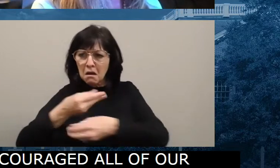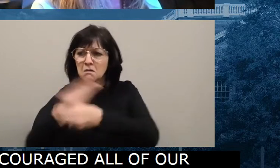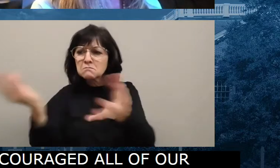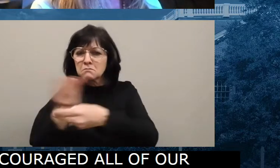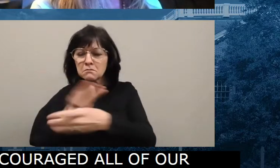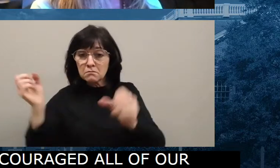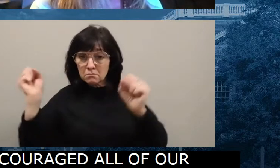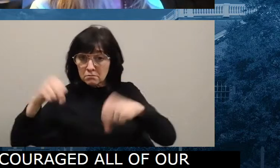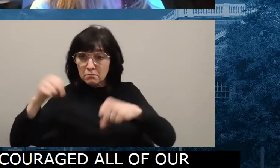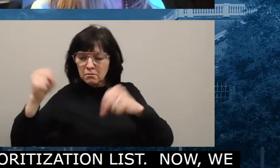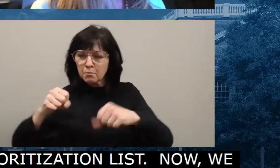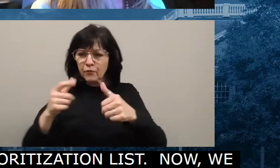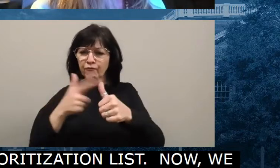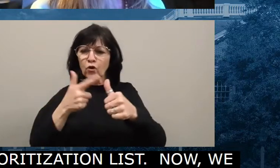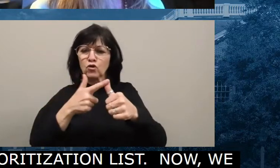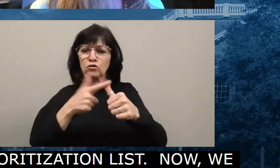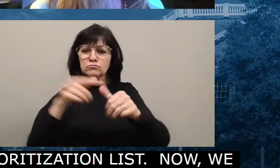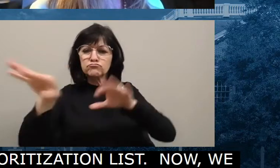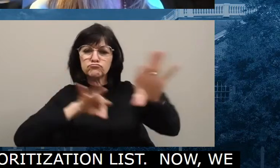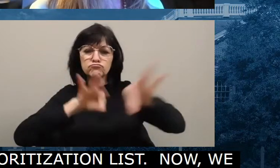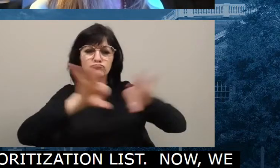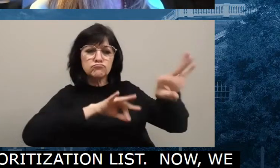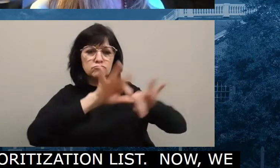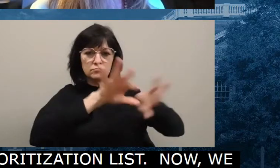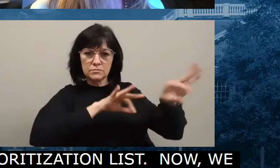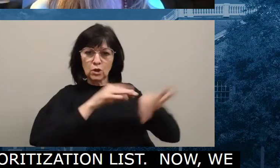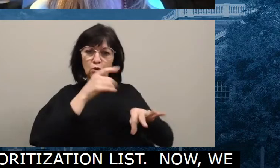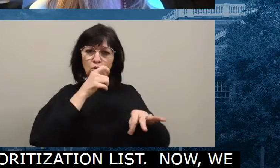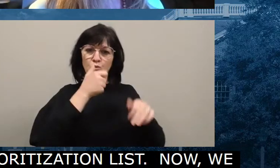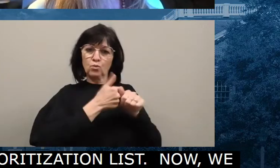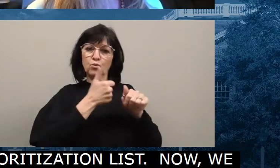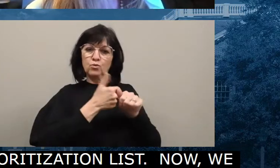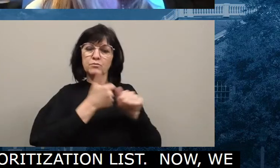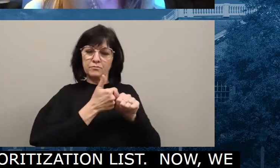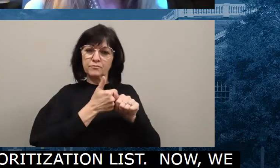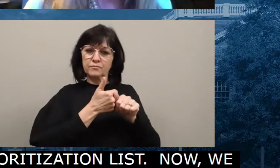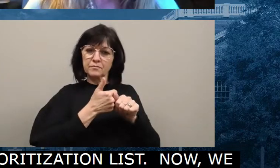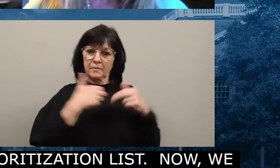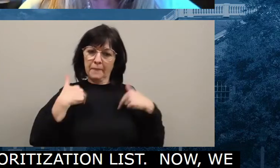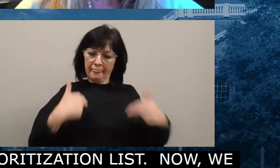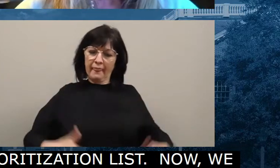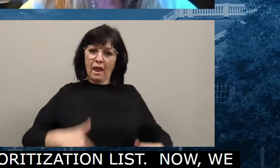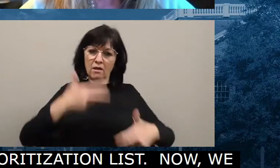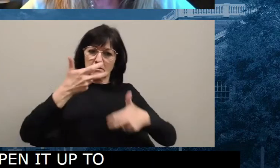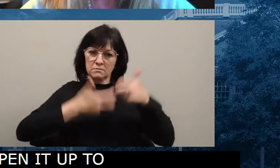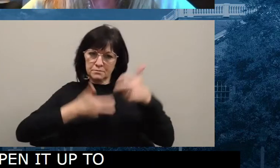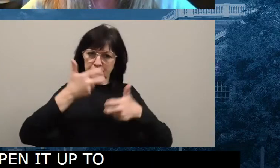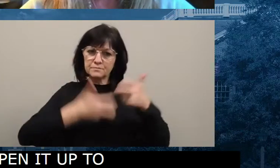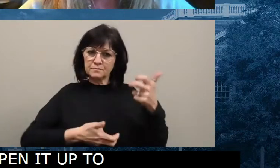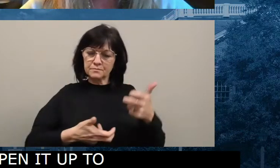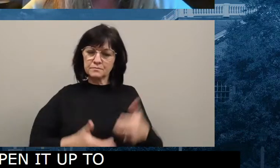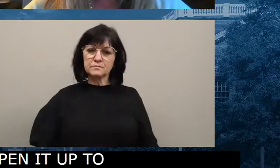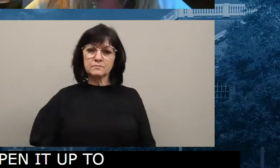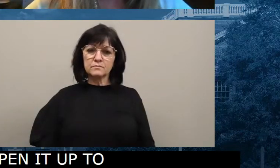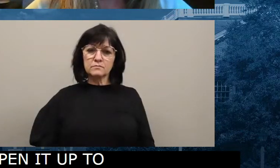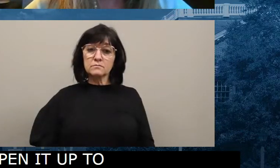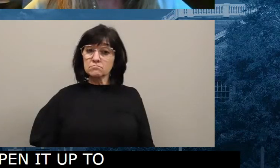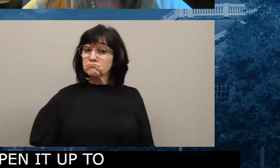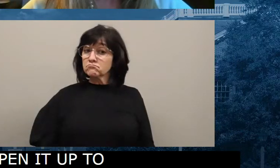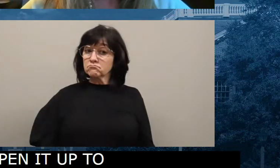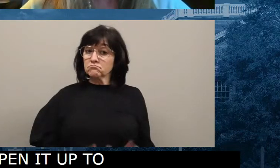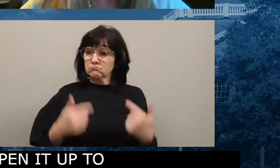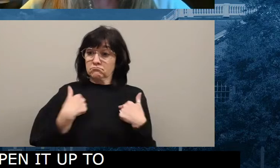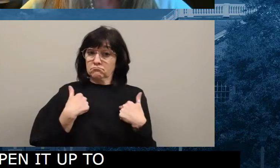distributing, administering a vaccine to the total 16 and over eligible population. So we want to thank,